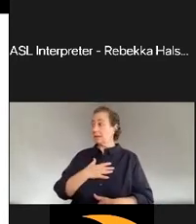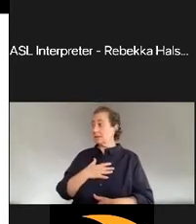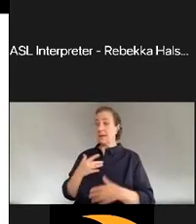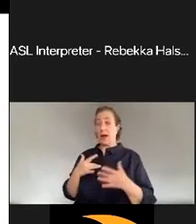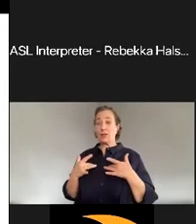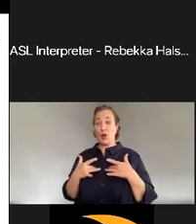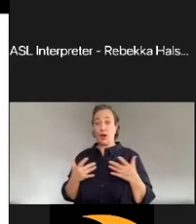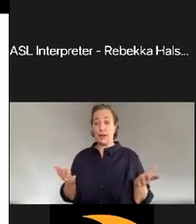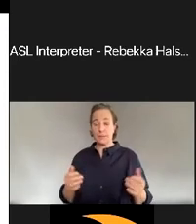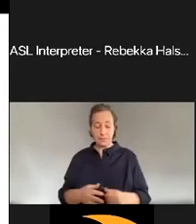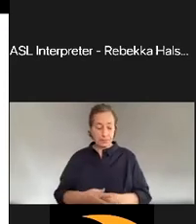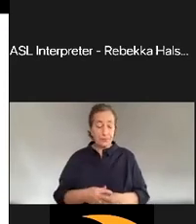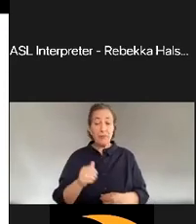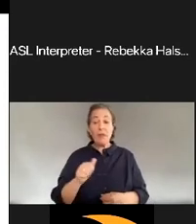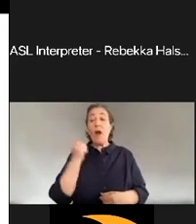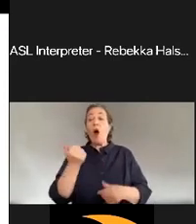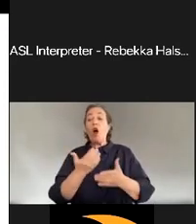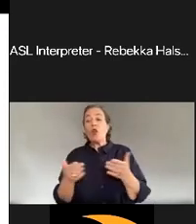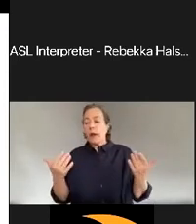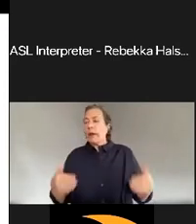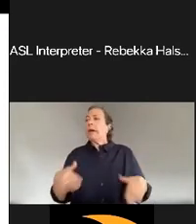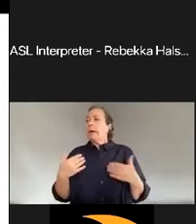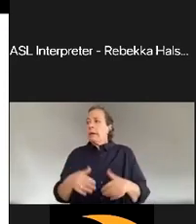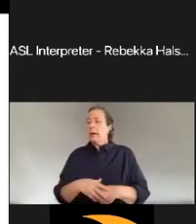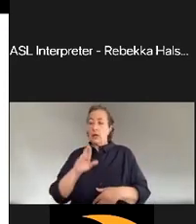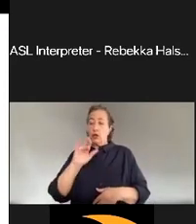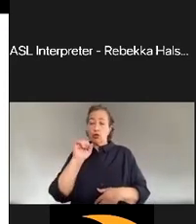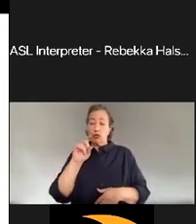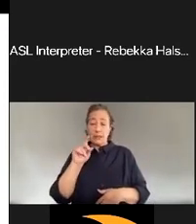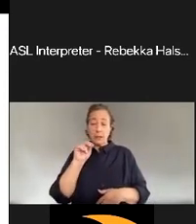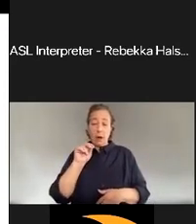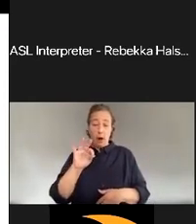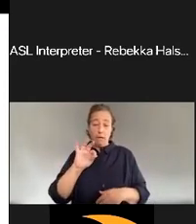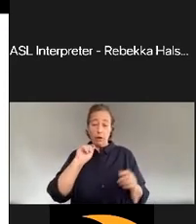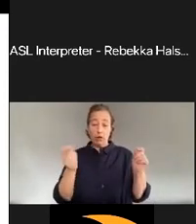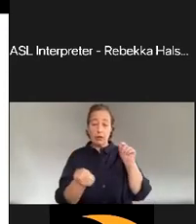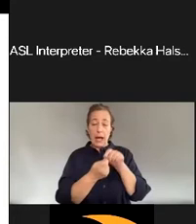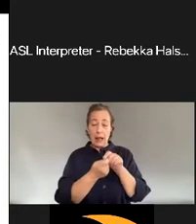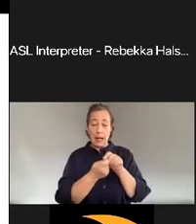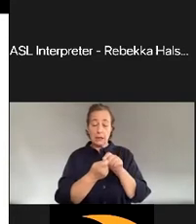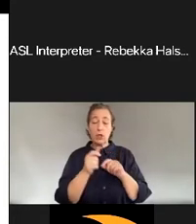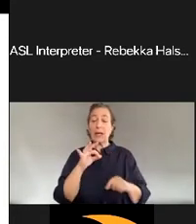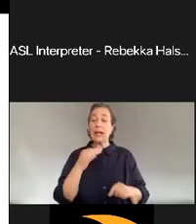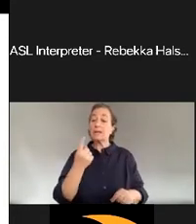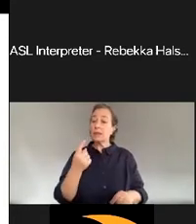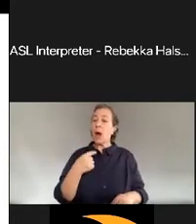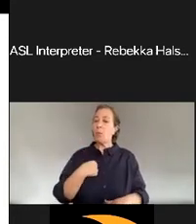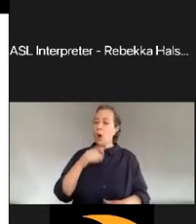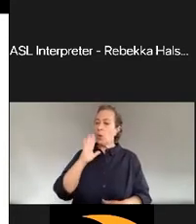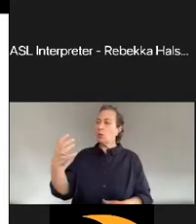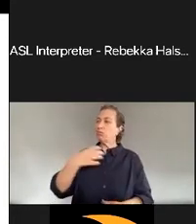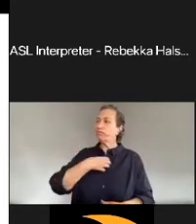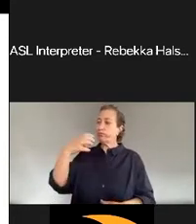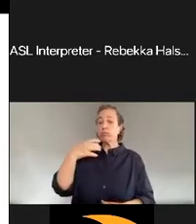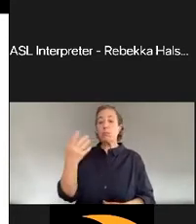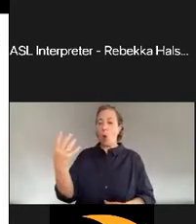that is really real is the risk of retaliation, where people, if they want to exercise their rights, if they want to get a 504 plan, for